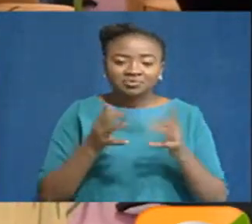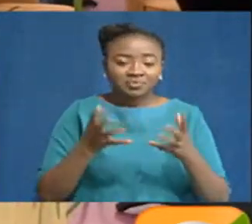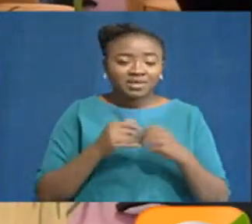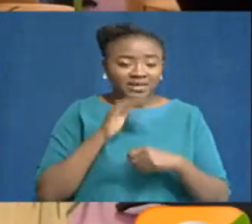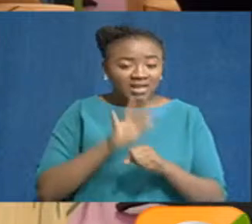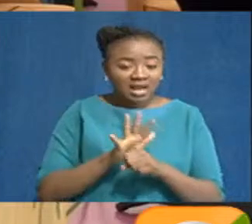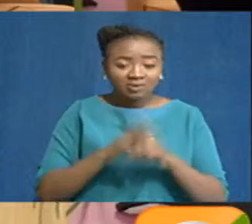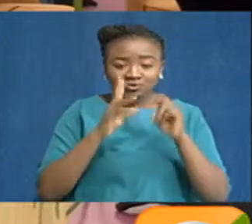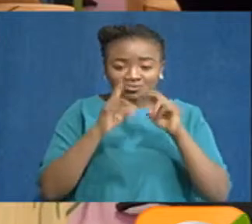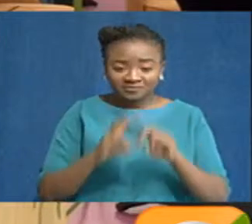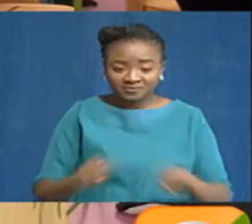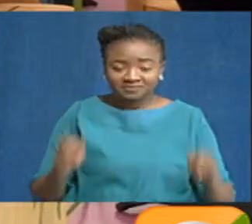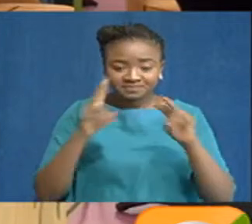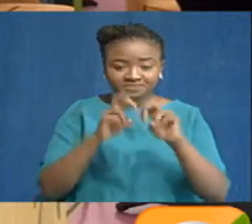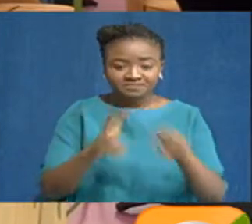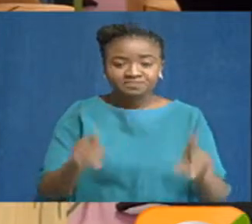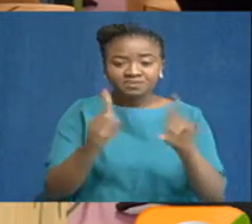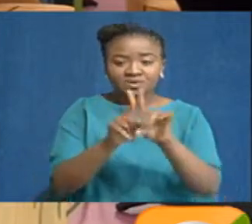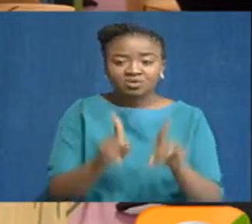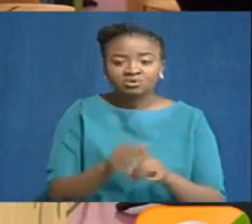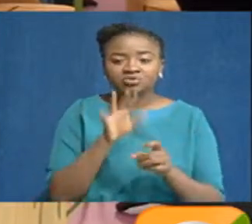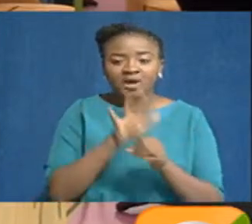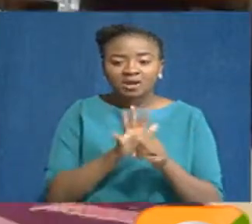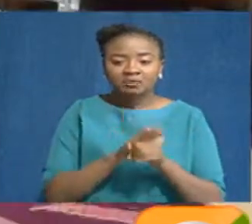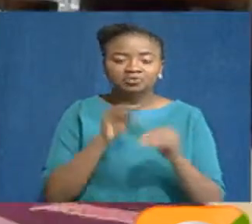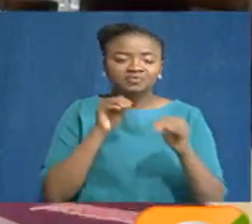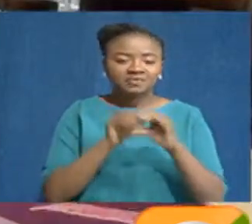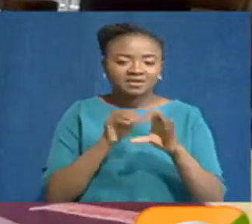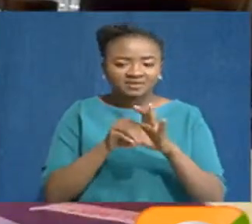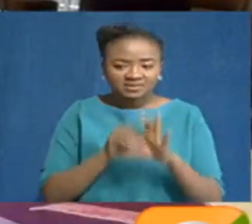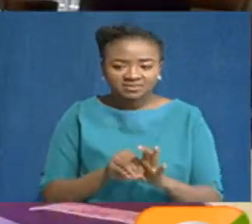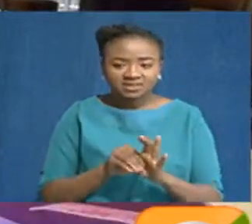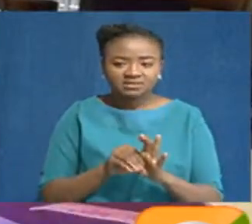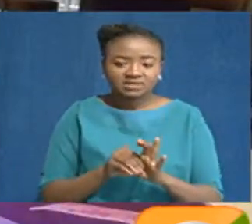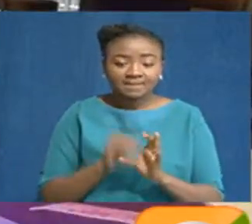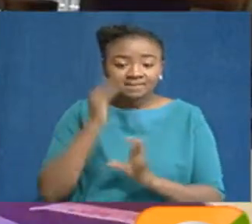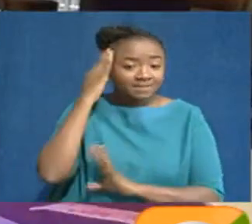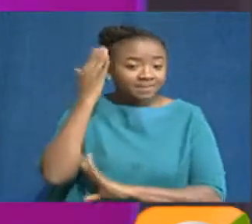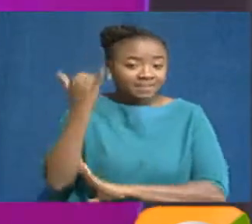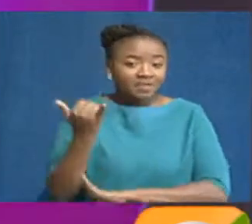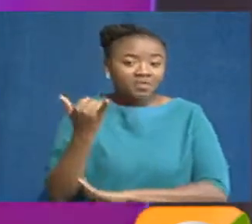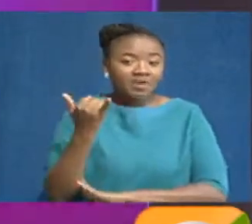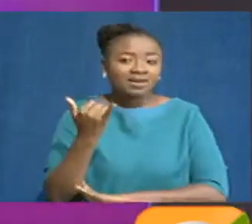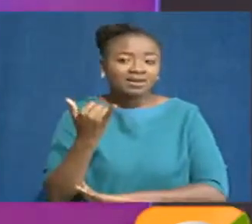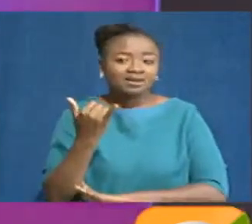research and a lot of investments. Because